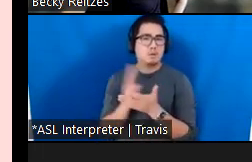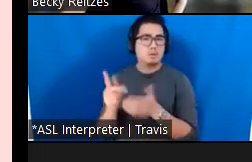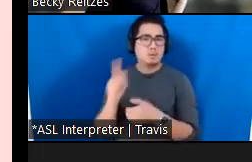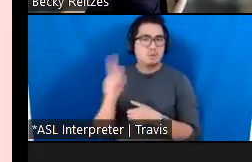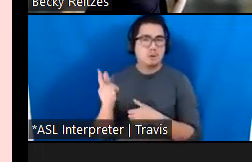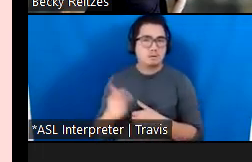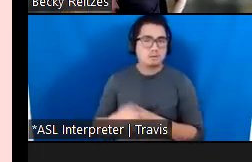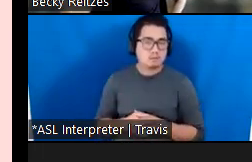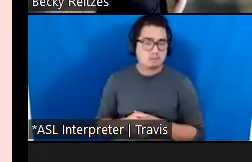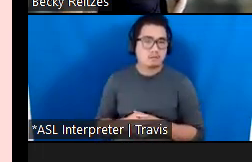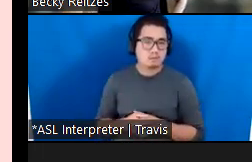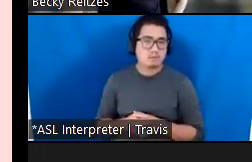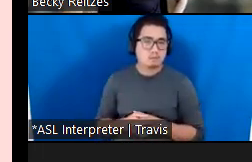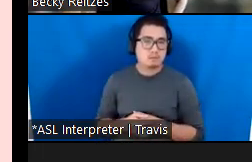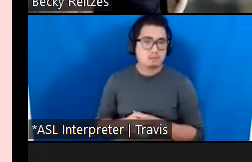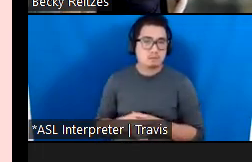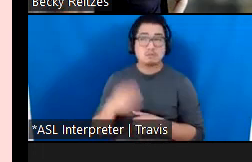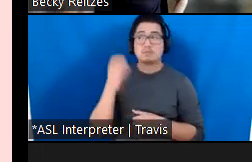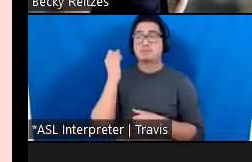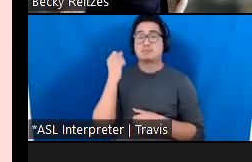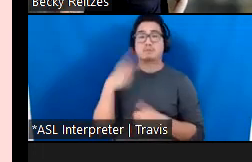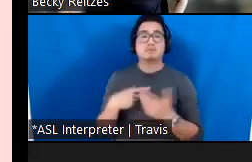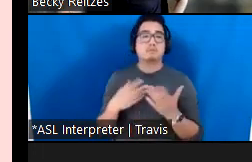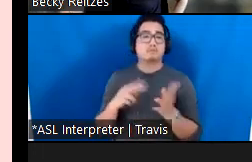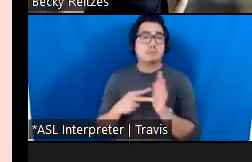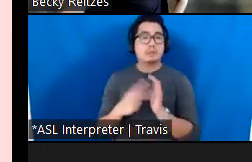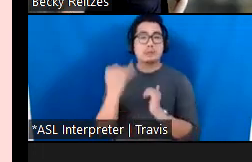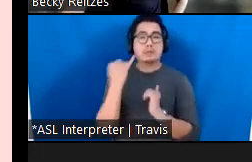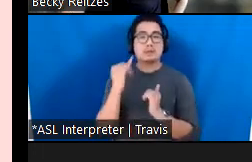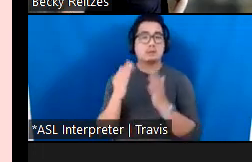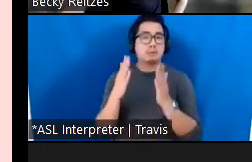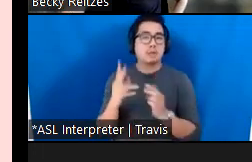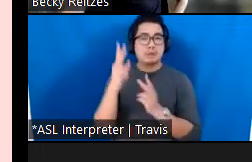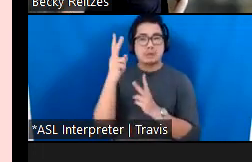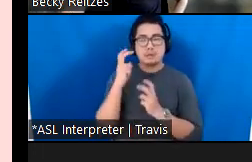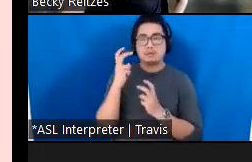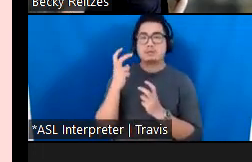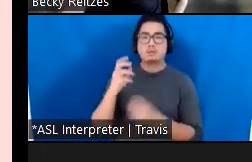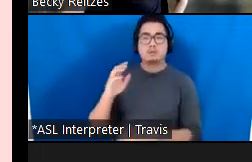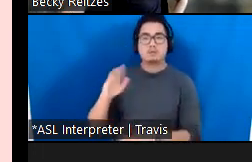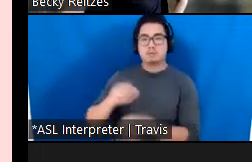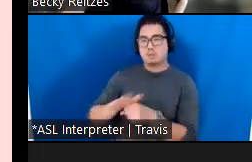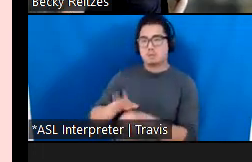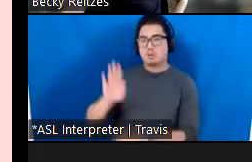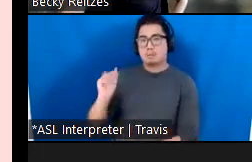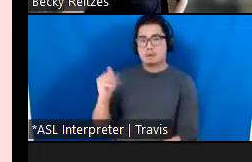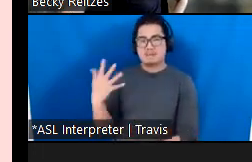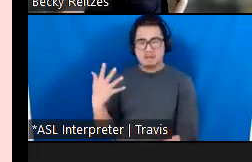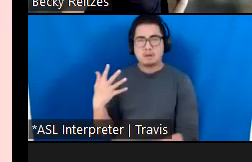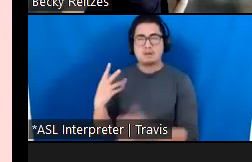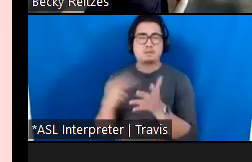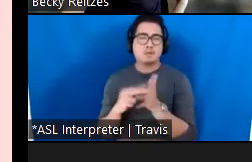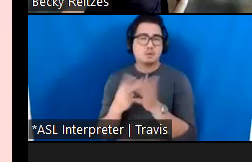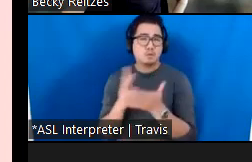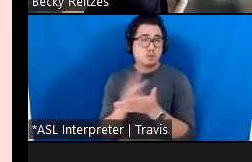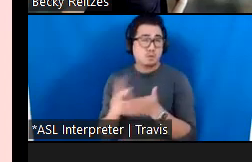can bypass immunity. So the booster is really exciting that it is out. And there isn't a